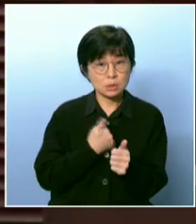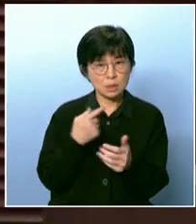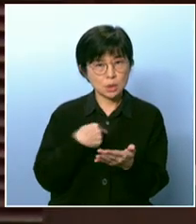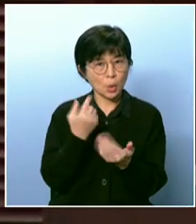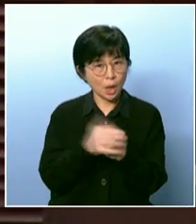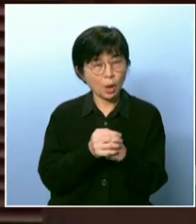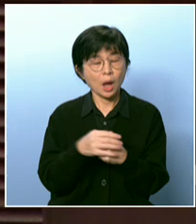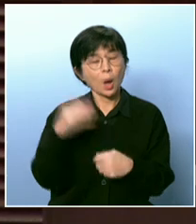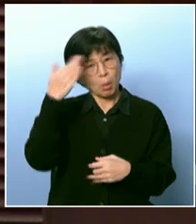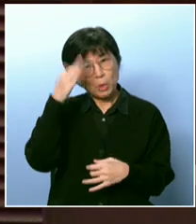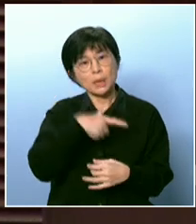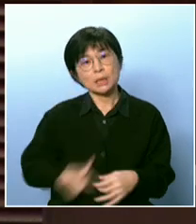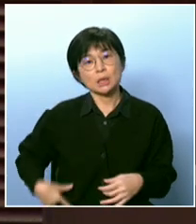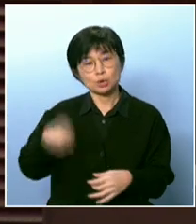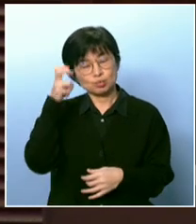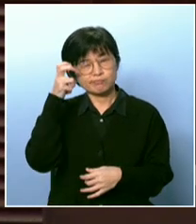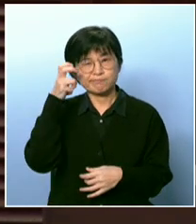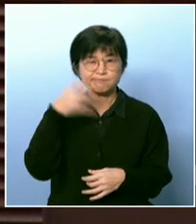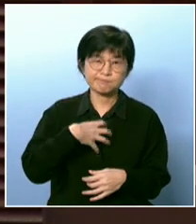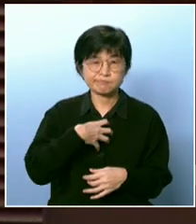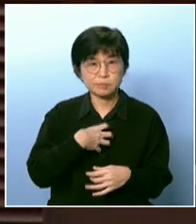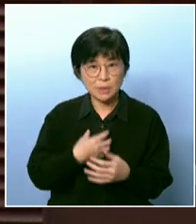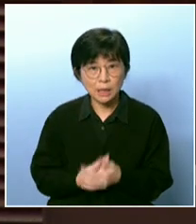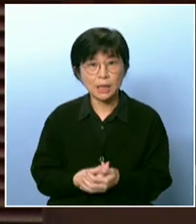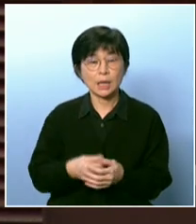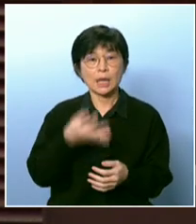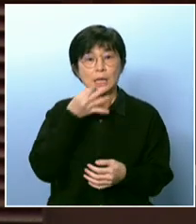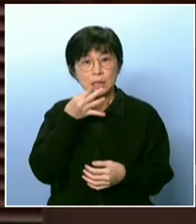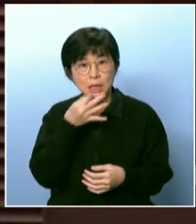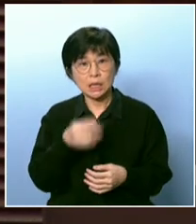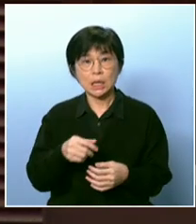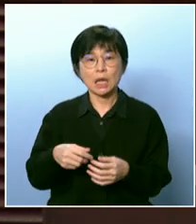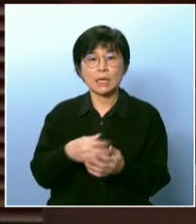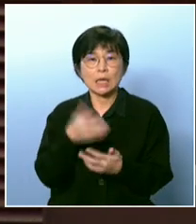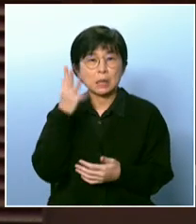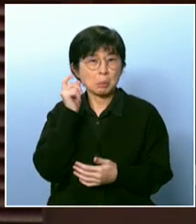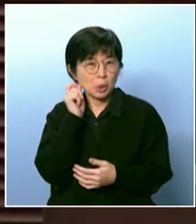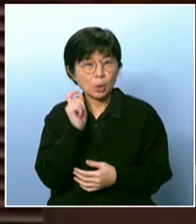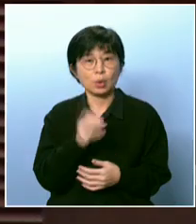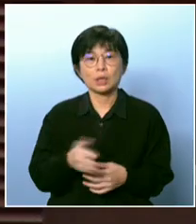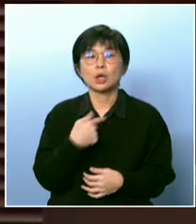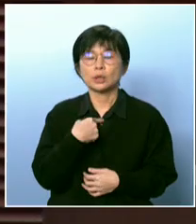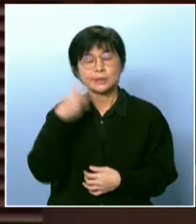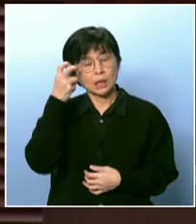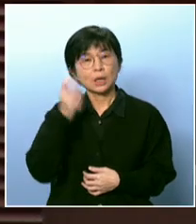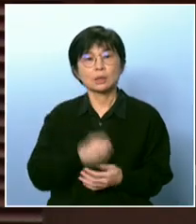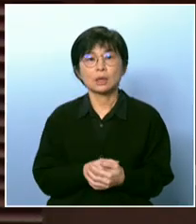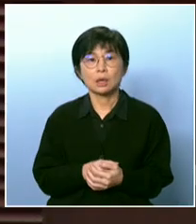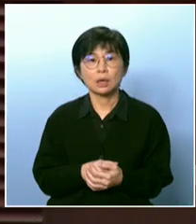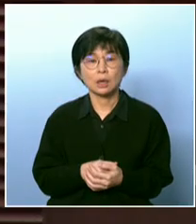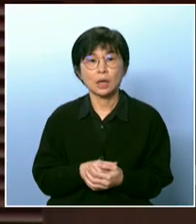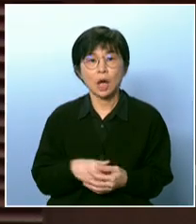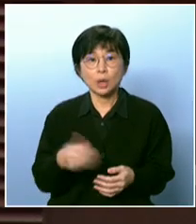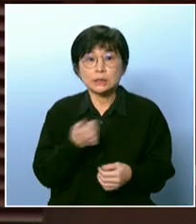Undersecretary, thank you. I will ask Ms. Zhou Chen to supplement my answers in due course. With mentors, apart